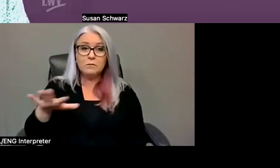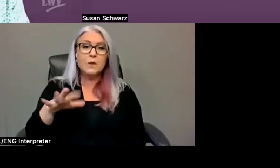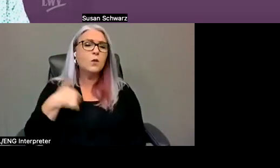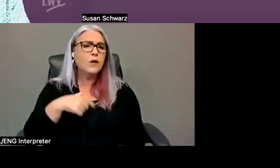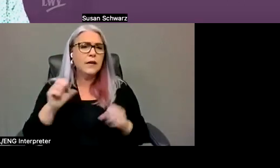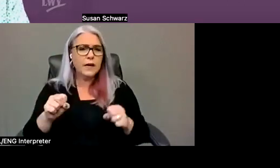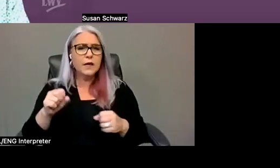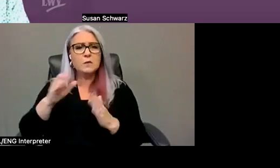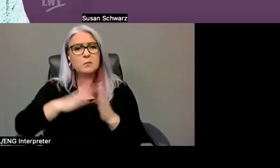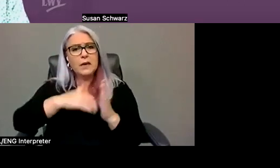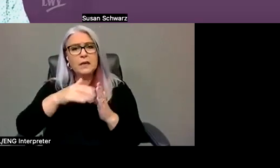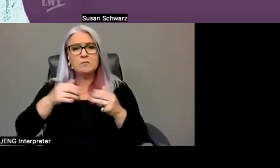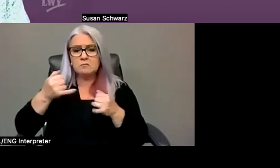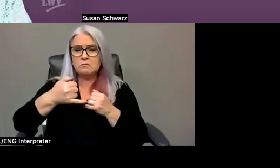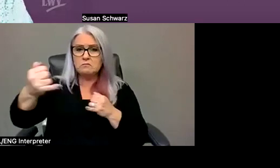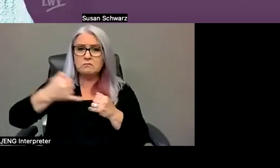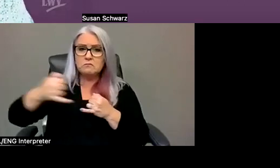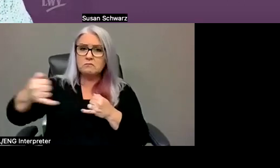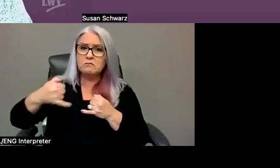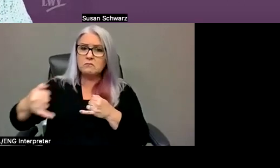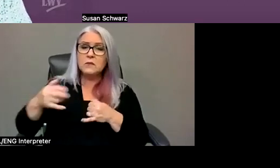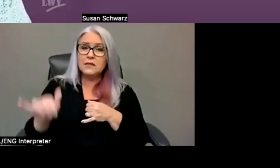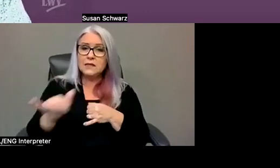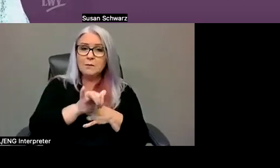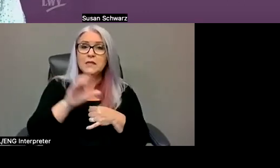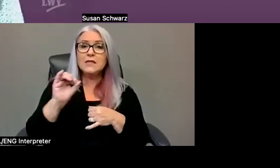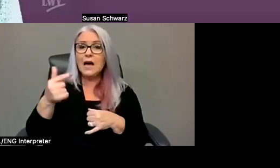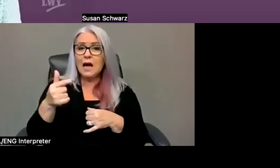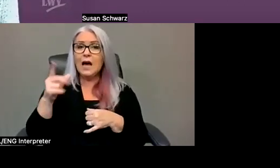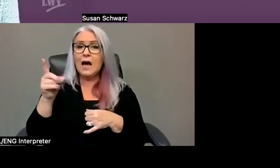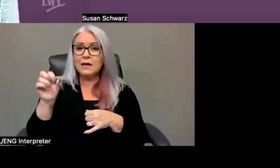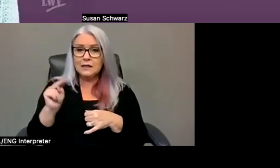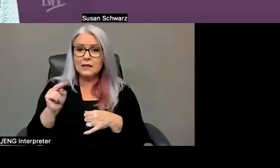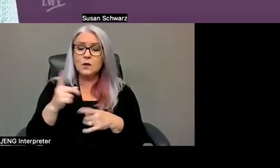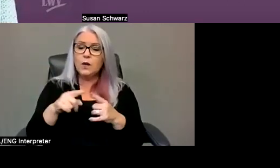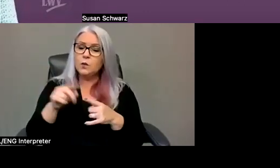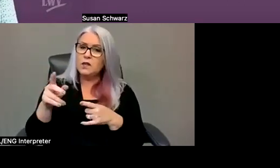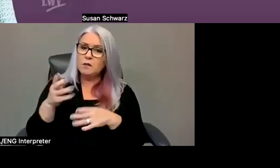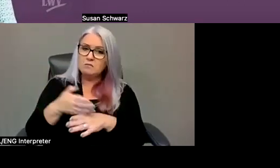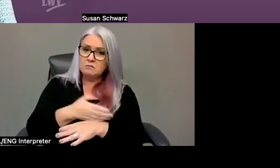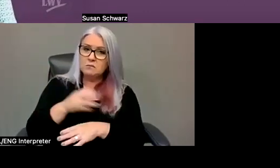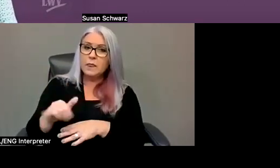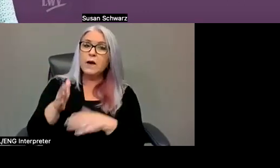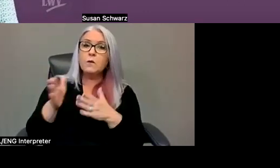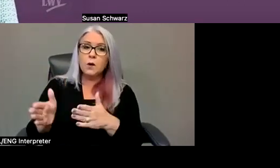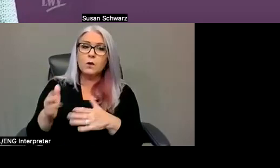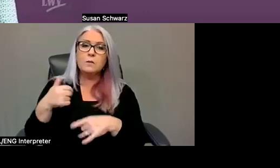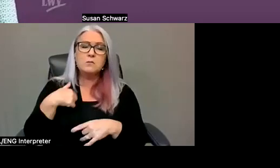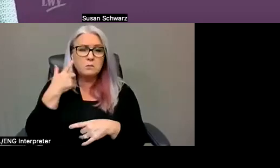lane like they did on Ogden when they redid that road. So I